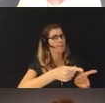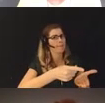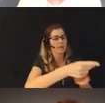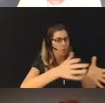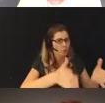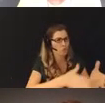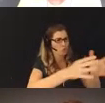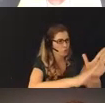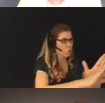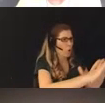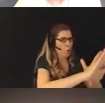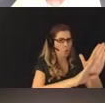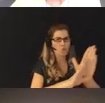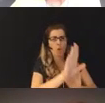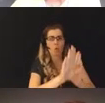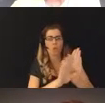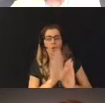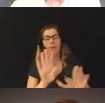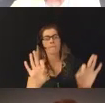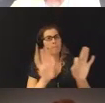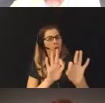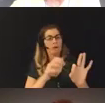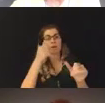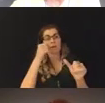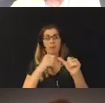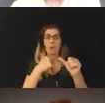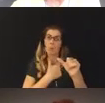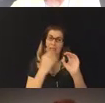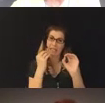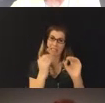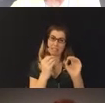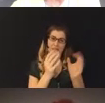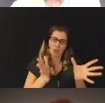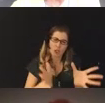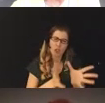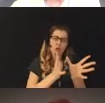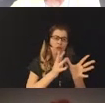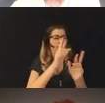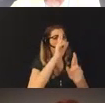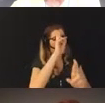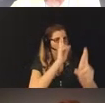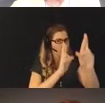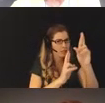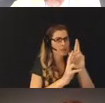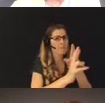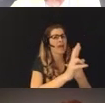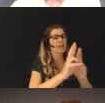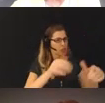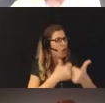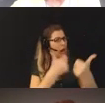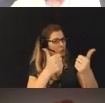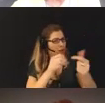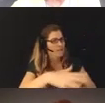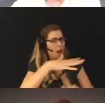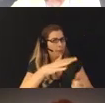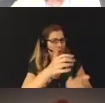is essential. And we, as artists and teachers, must cultivate a nurturing, respectful, yet challenging environment that empowers,